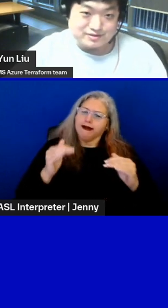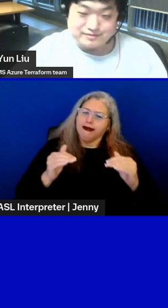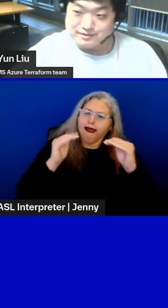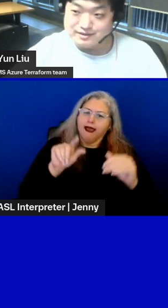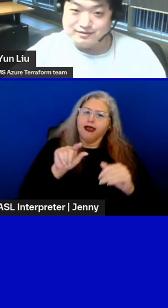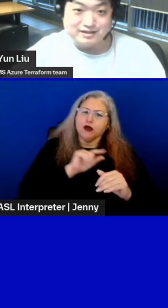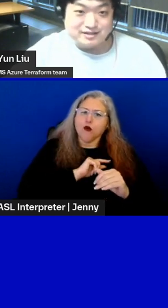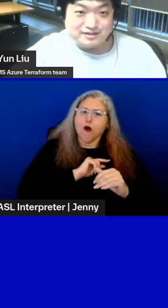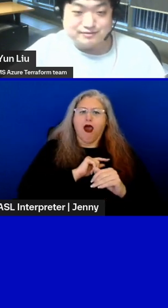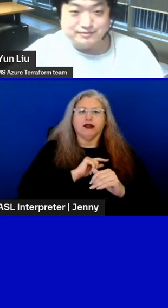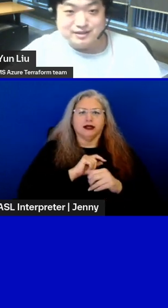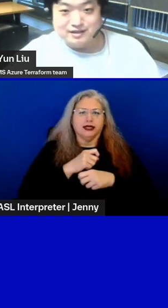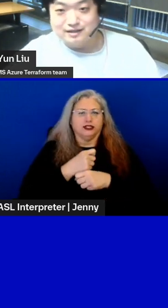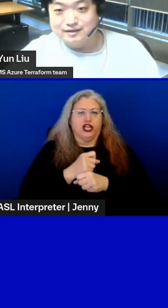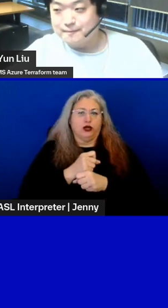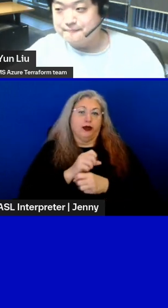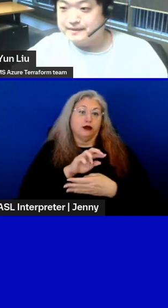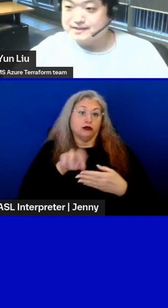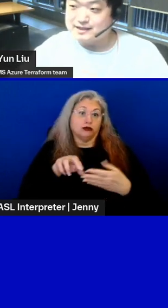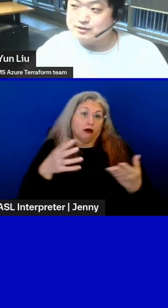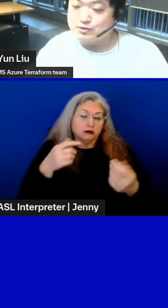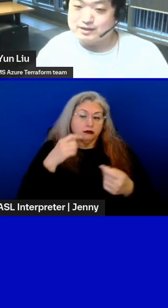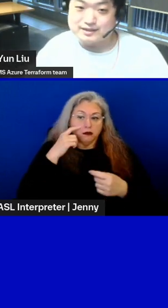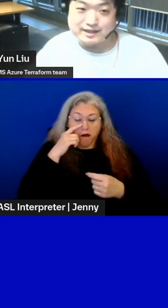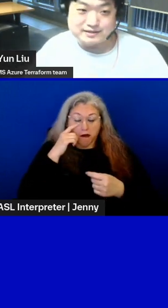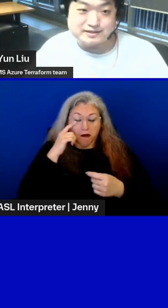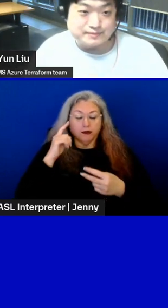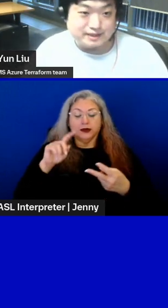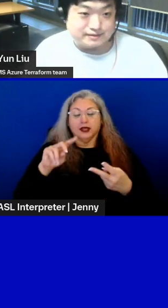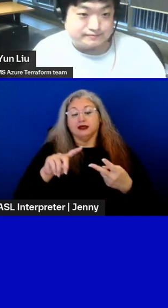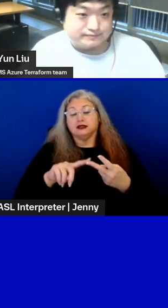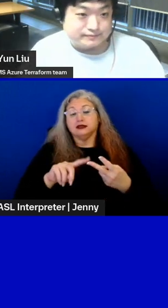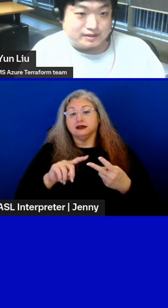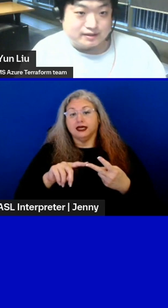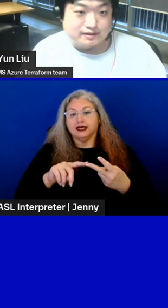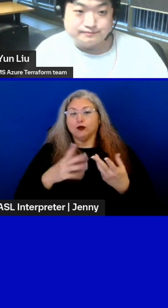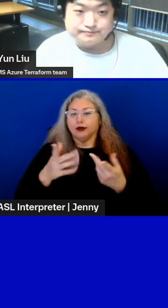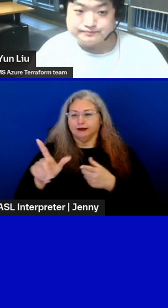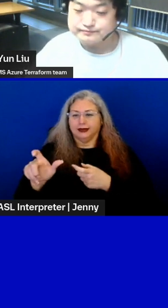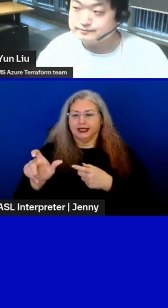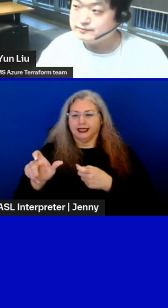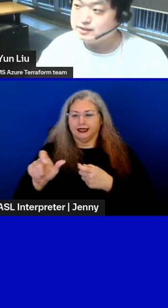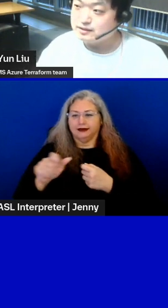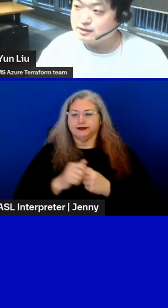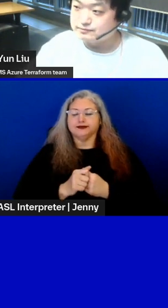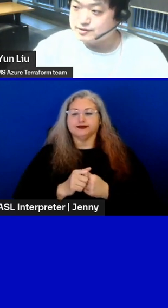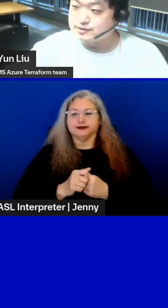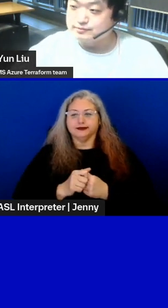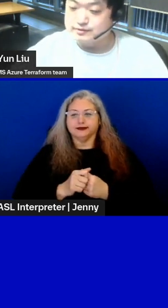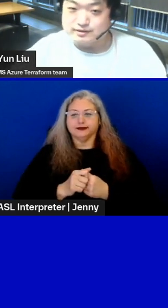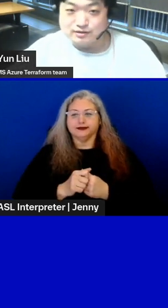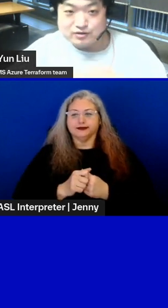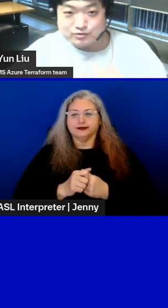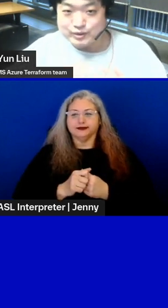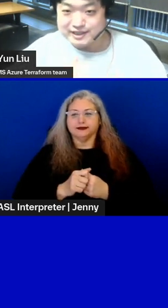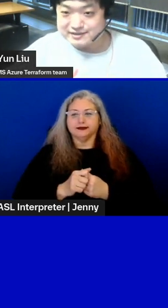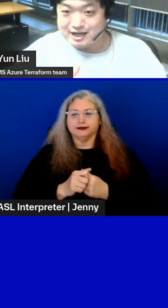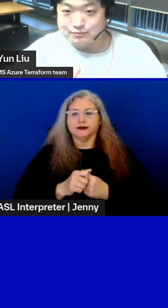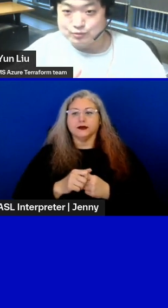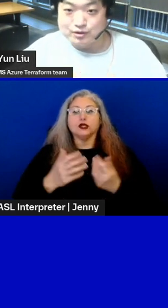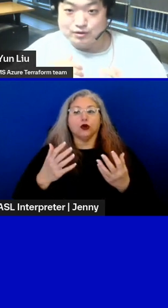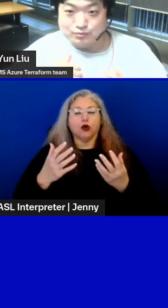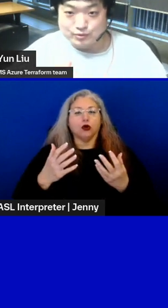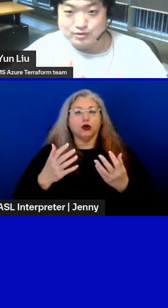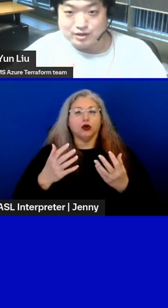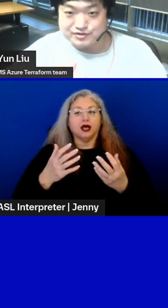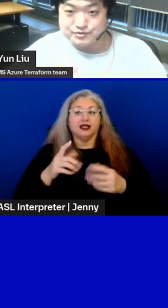generated results, right? So the second one is speed. Um, so long waiting